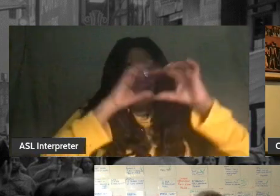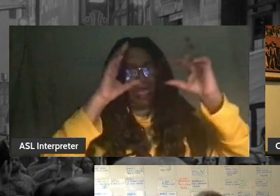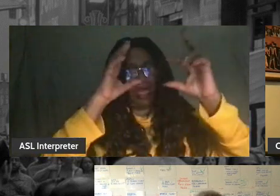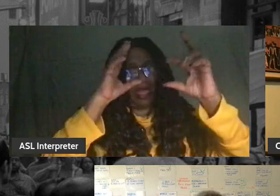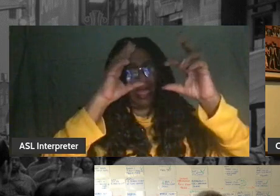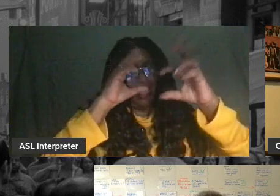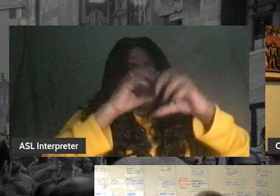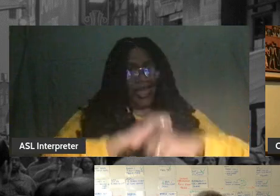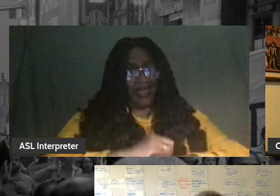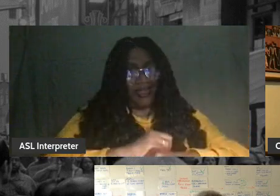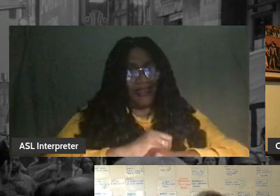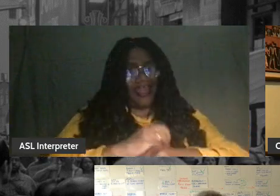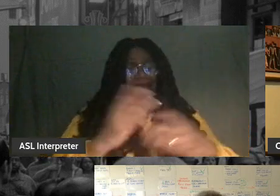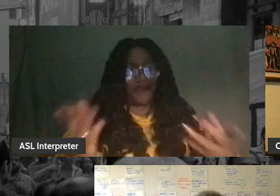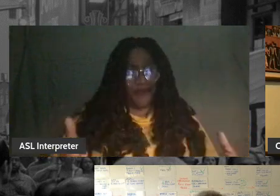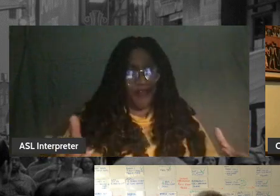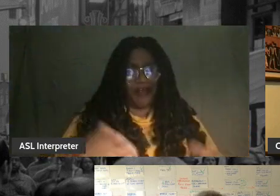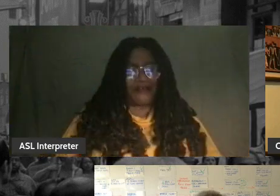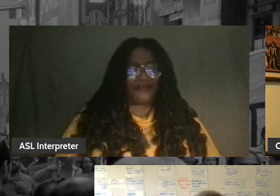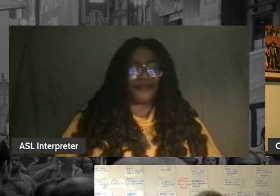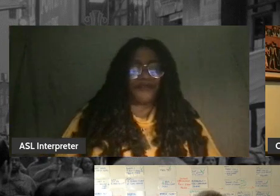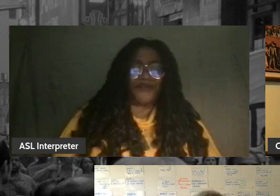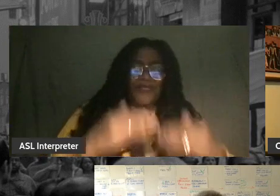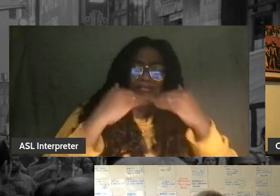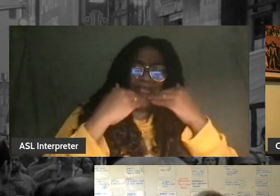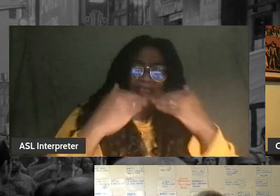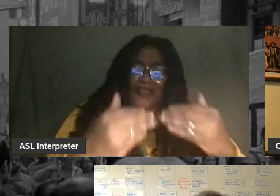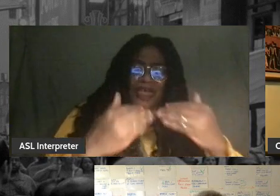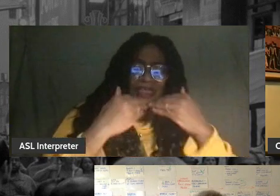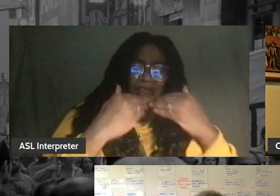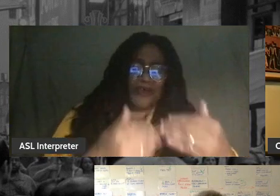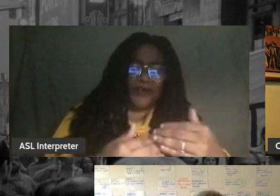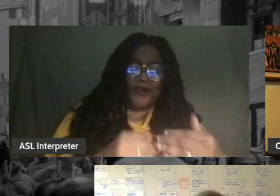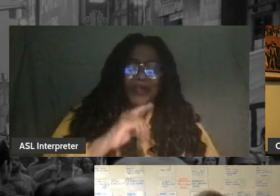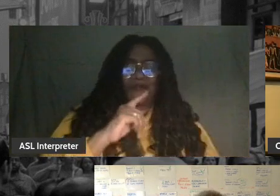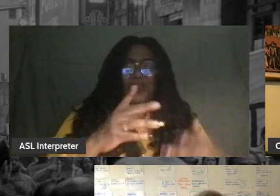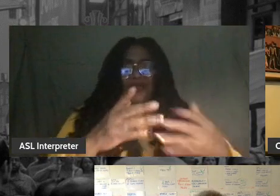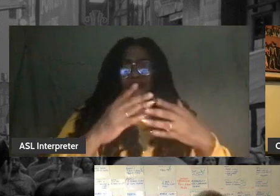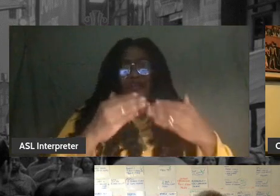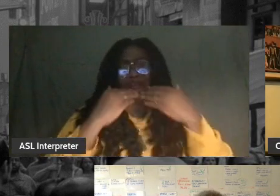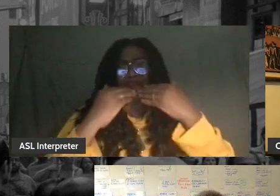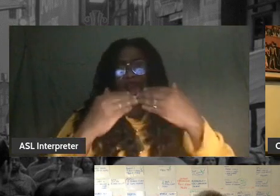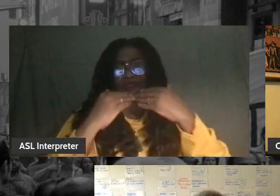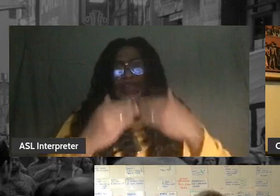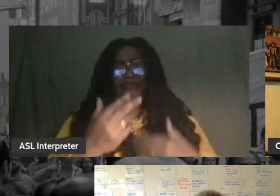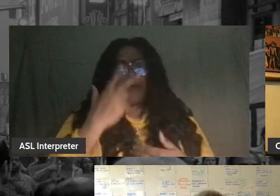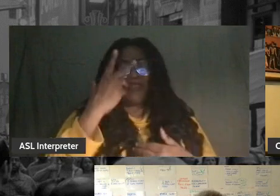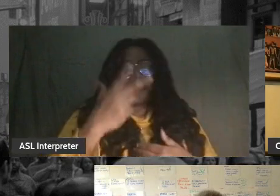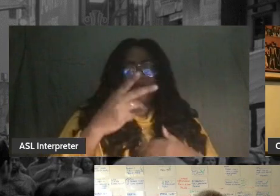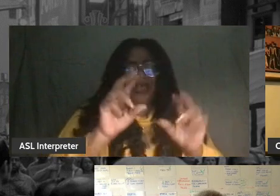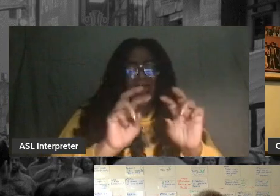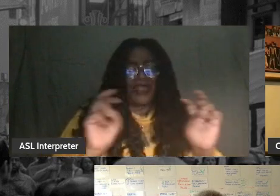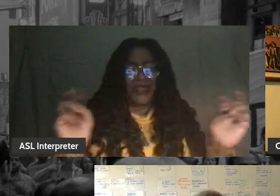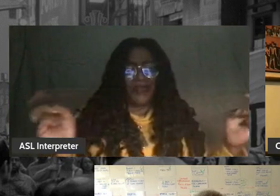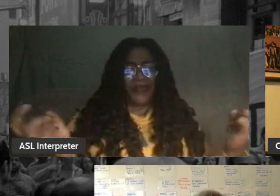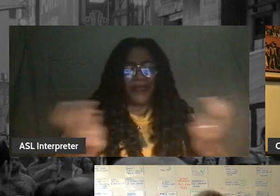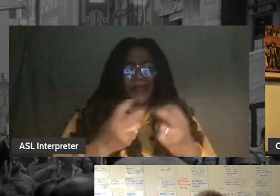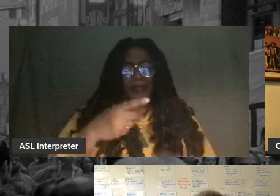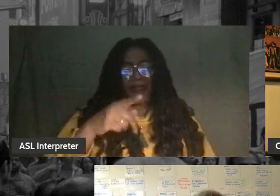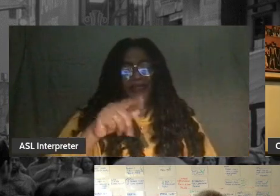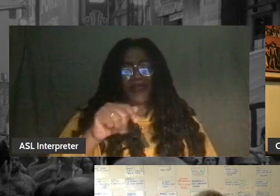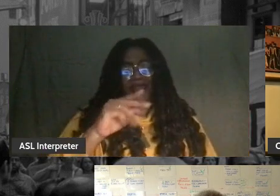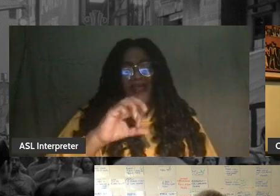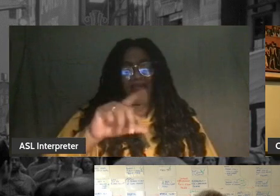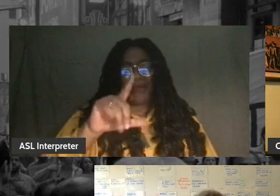Thank you. I really would like to thank my three panelists for not only taking out time out of their